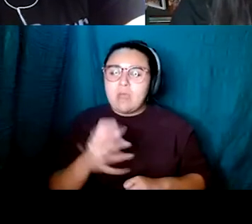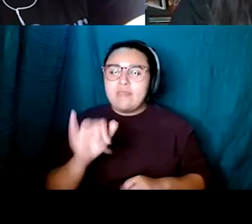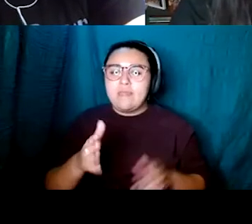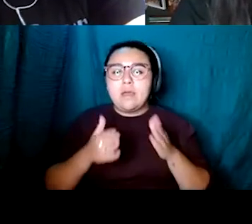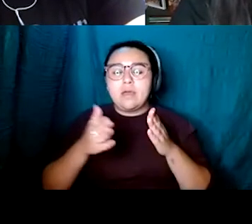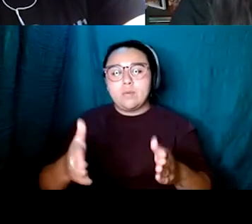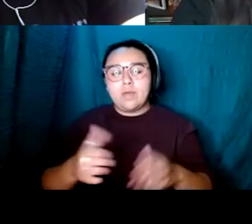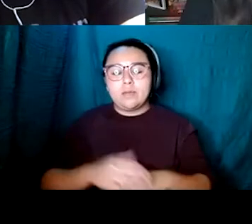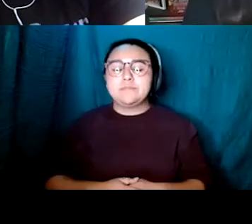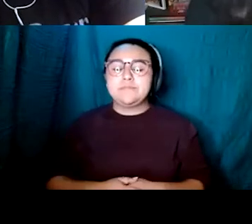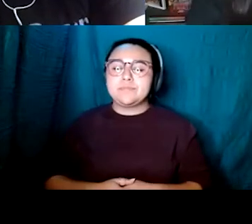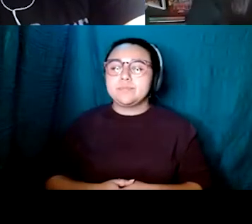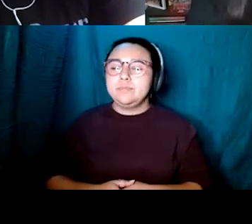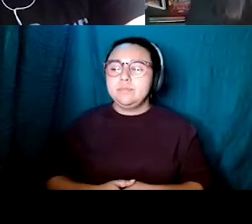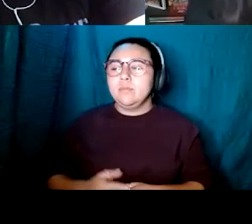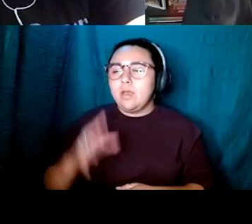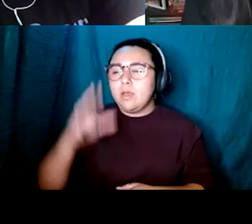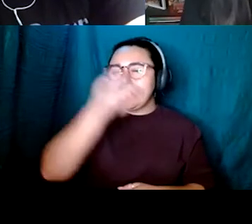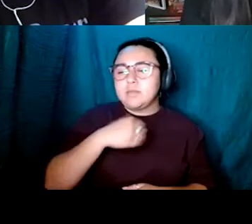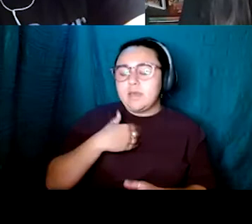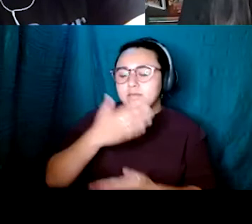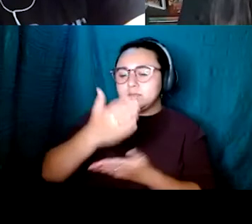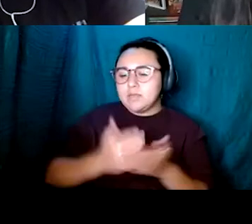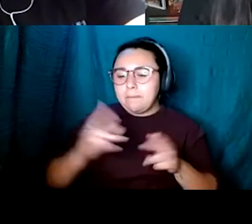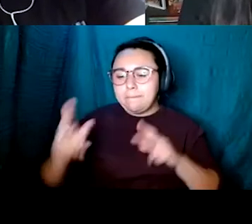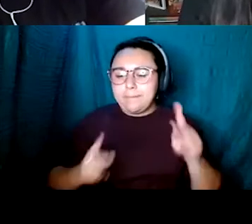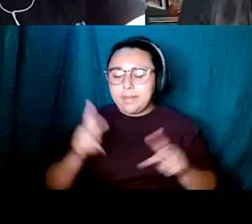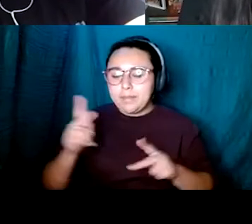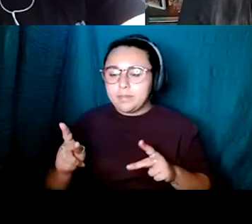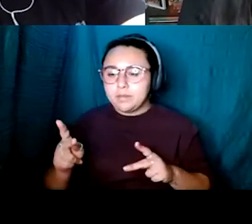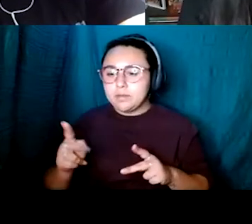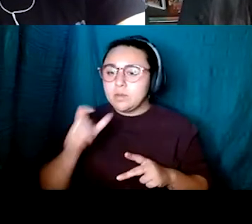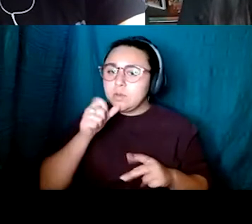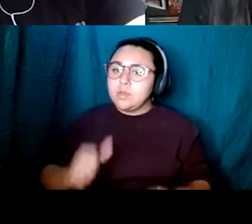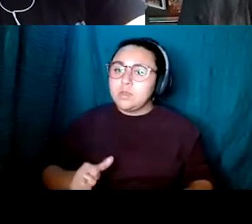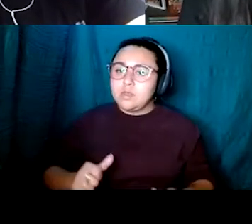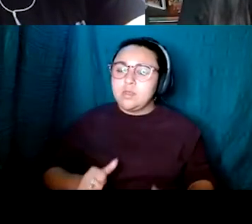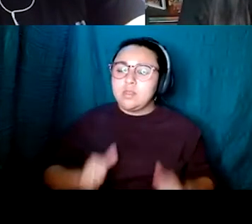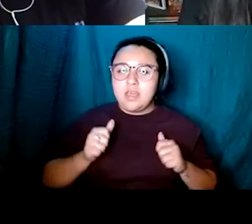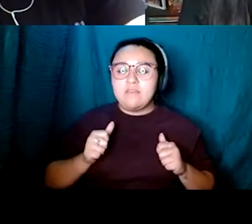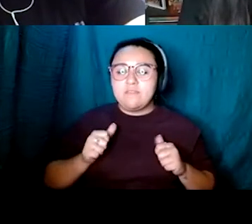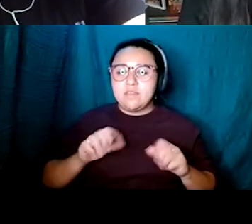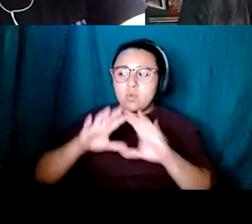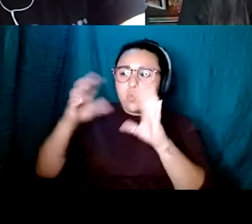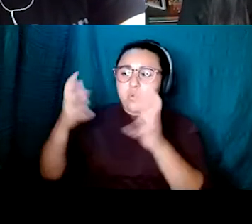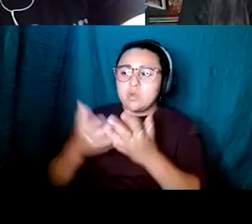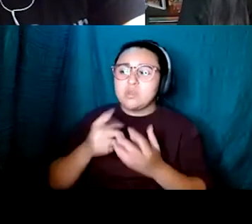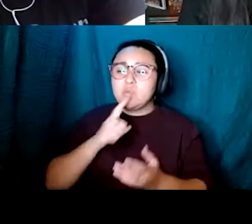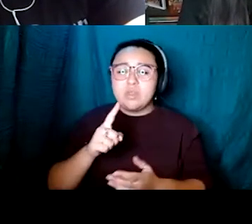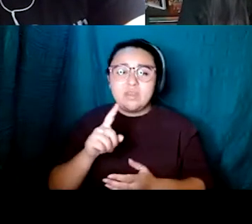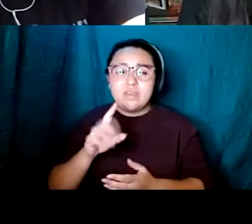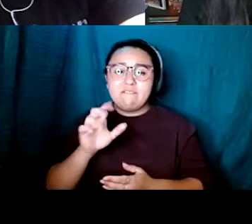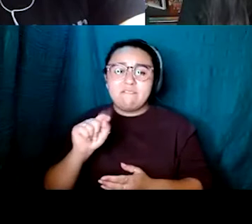I guess there's like some like people, you know, who live in such a fatphobic world. We all grew up